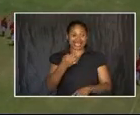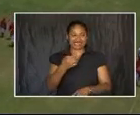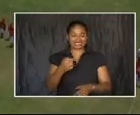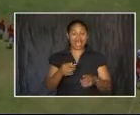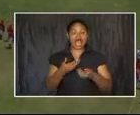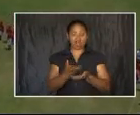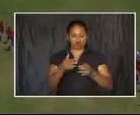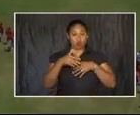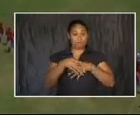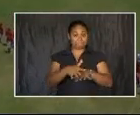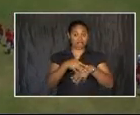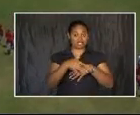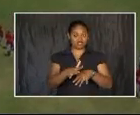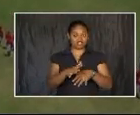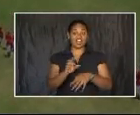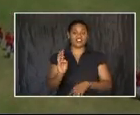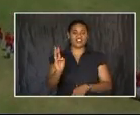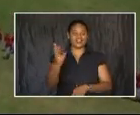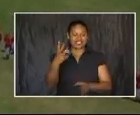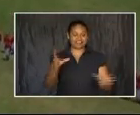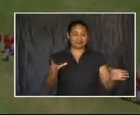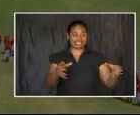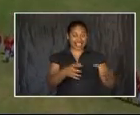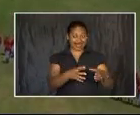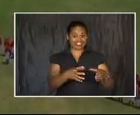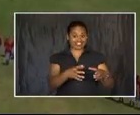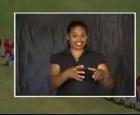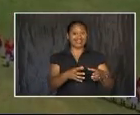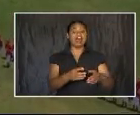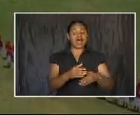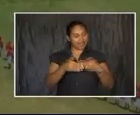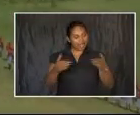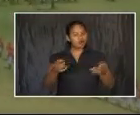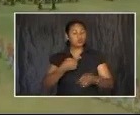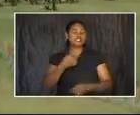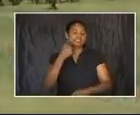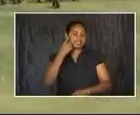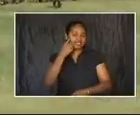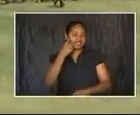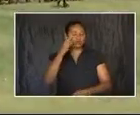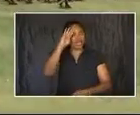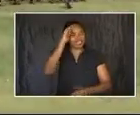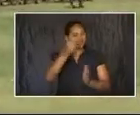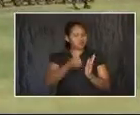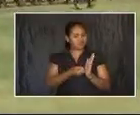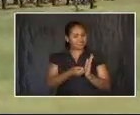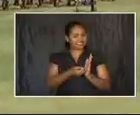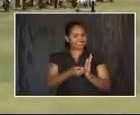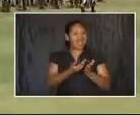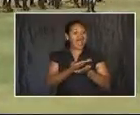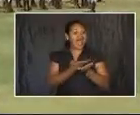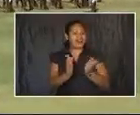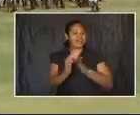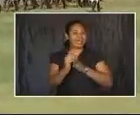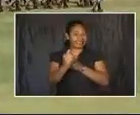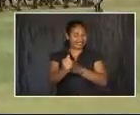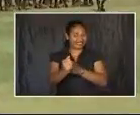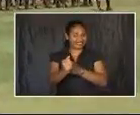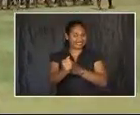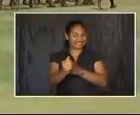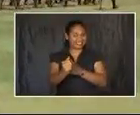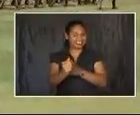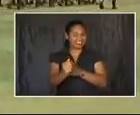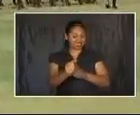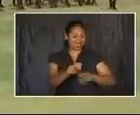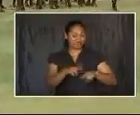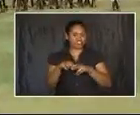roti ni katolu ni mate balu. Sanda rau ni na sarava sartungango. Na velu taki ni matambani ni mate balu wakina